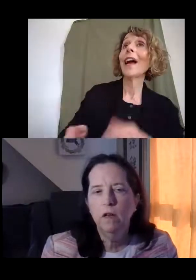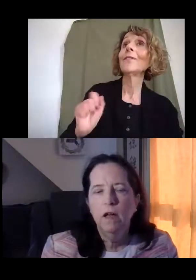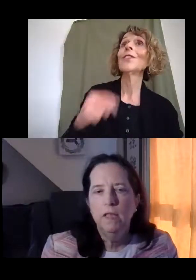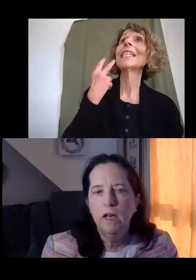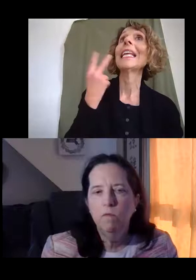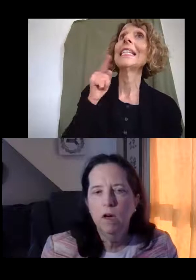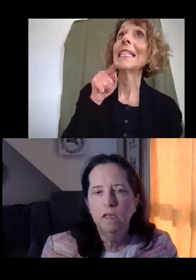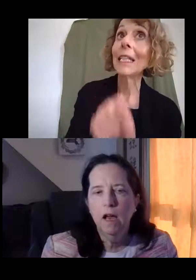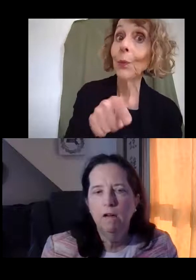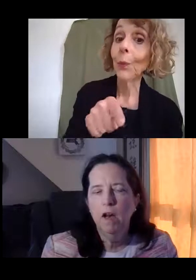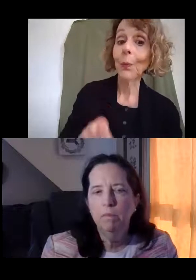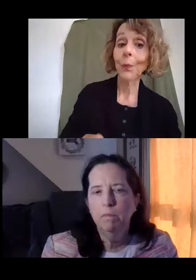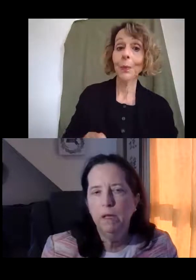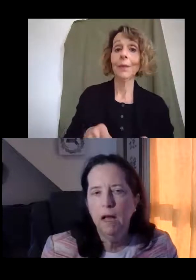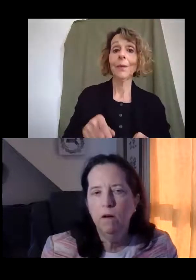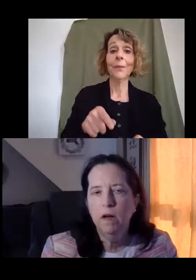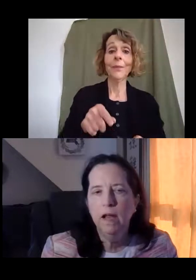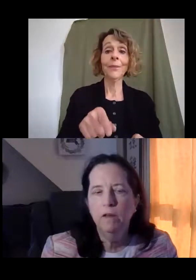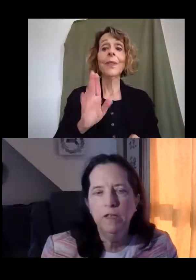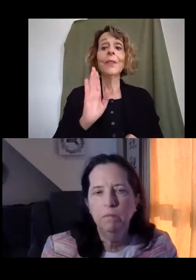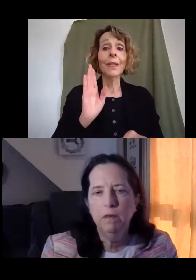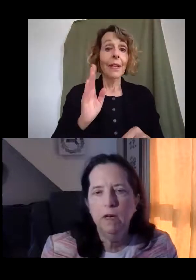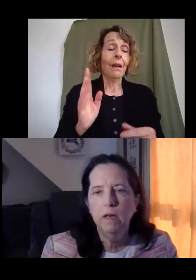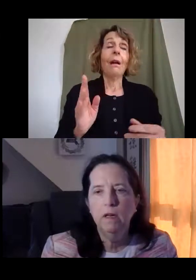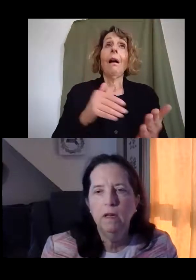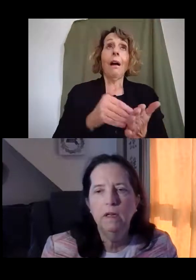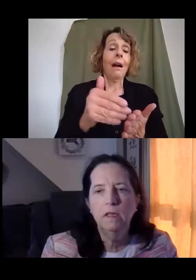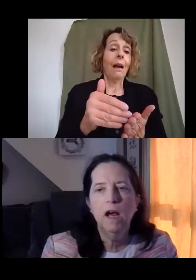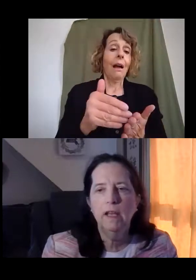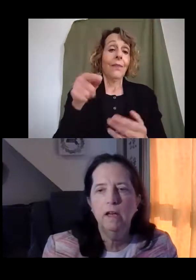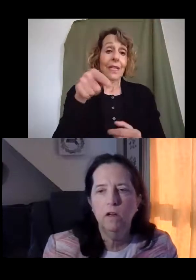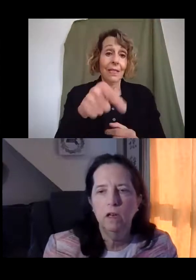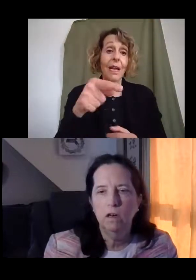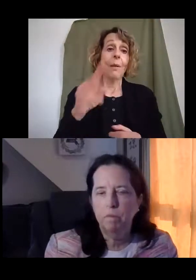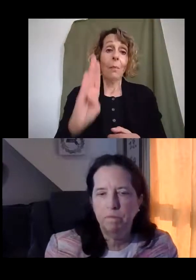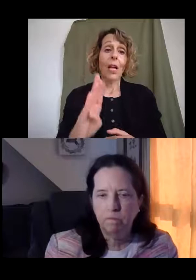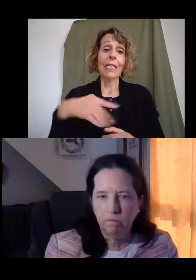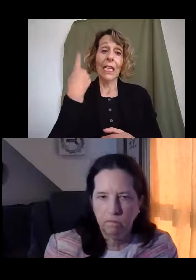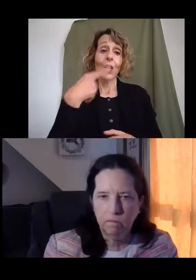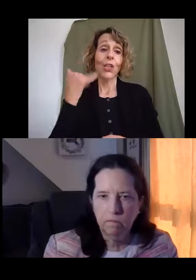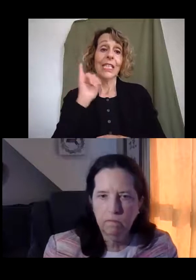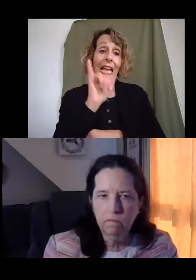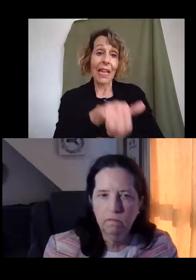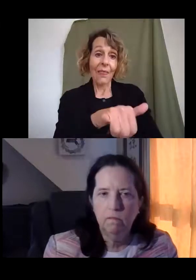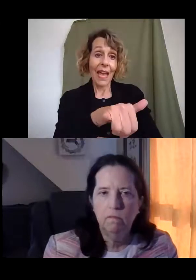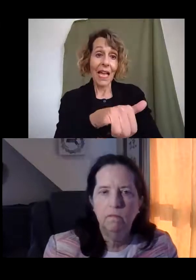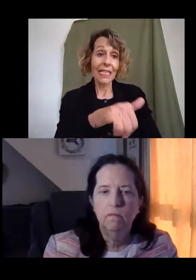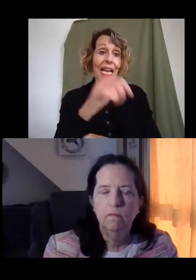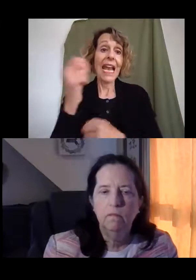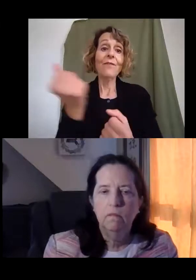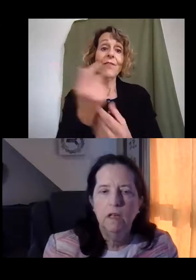covered. The sidewalks have not been plowed, and the visibility is not that good.